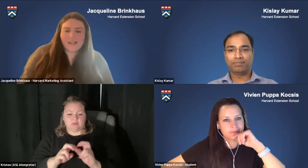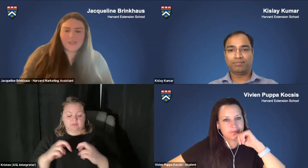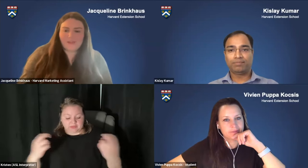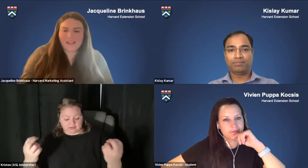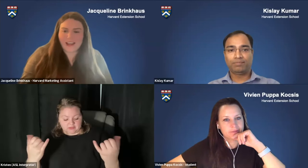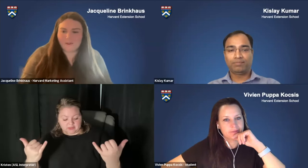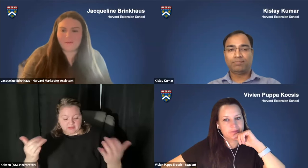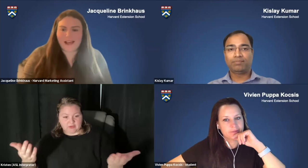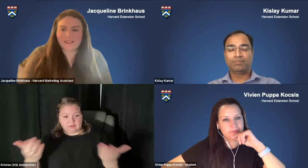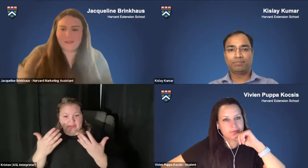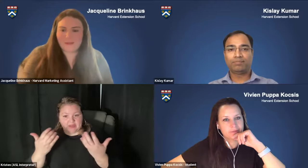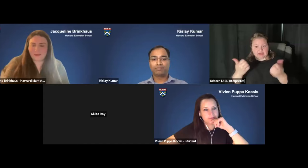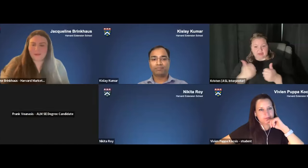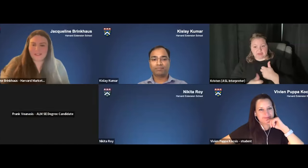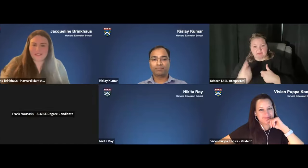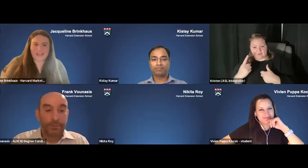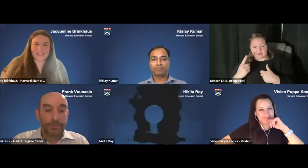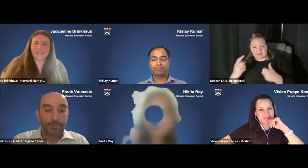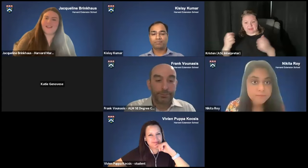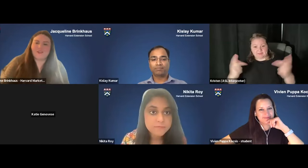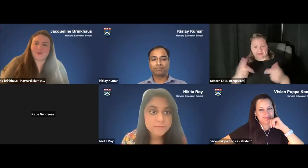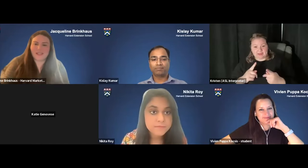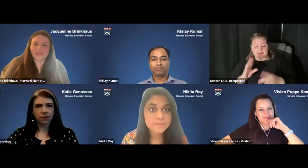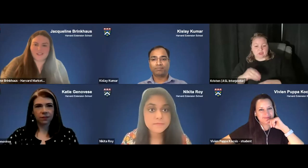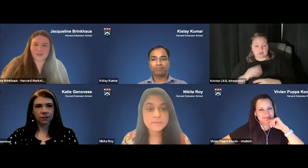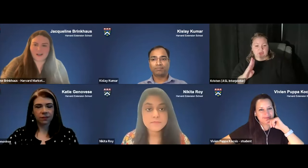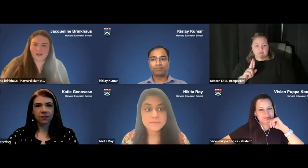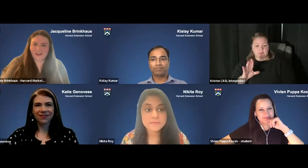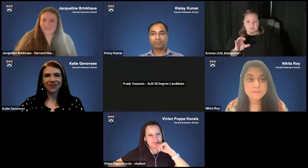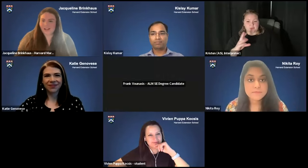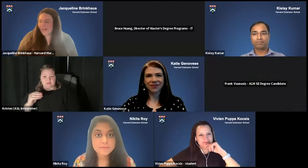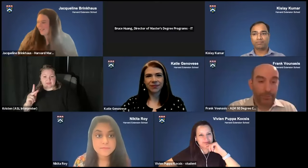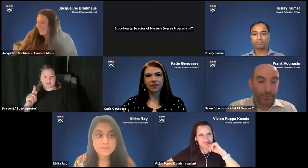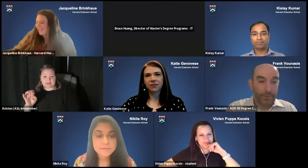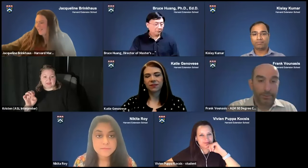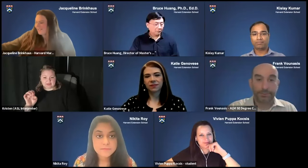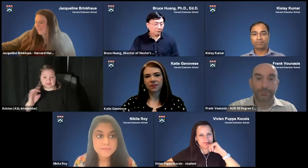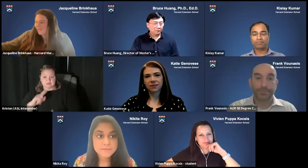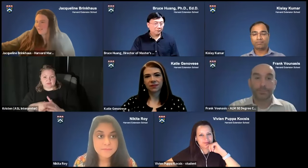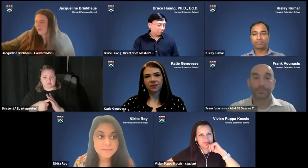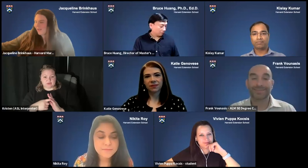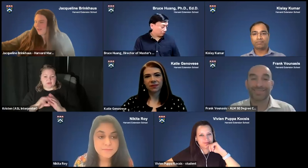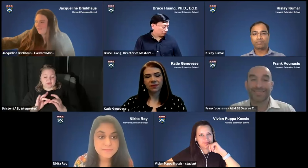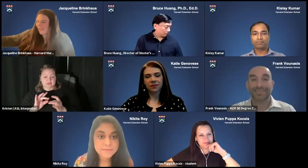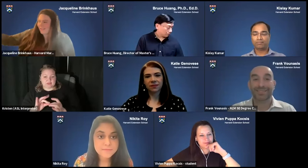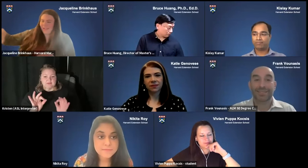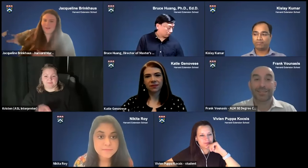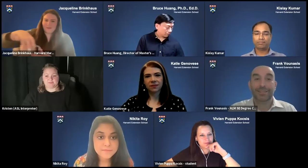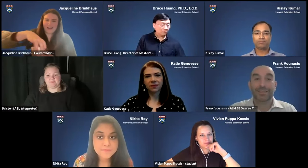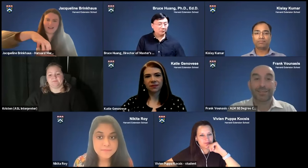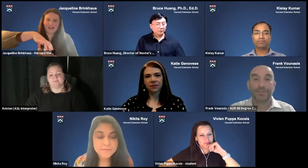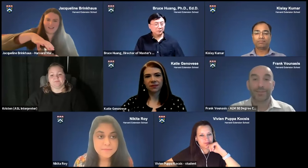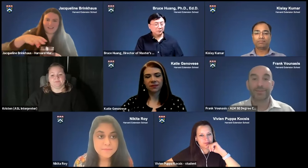I would now like to invite everyone back, including Bruce and Katie, so we can start our coffee chat. And to kick us all off and